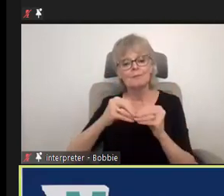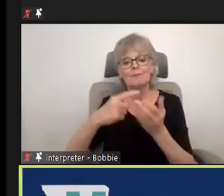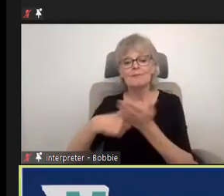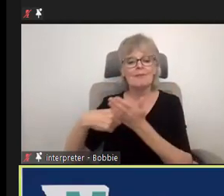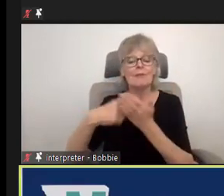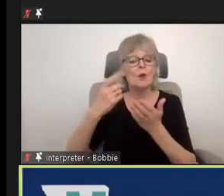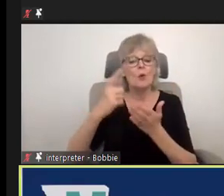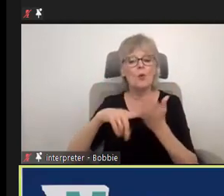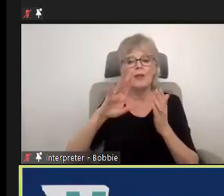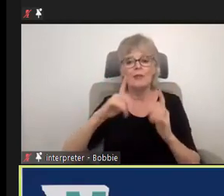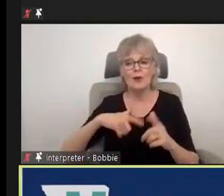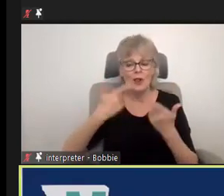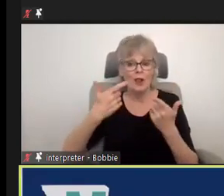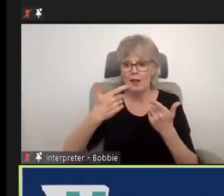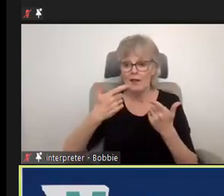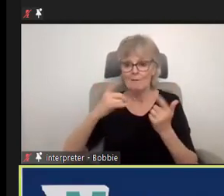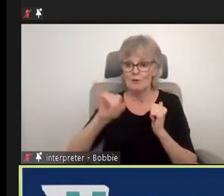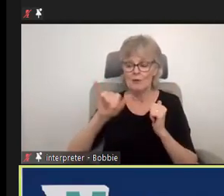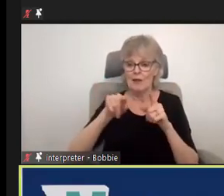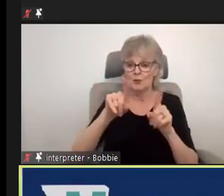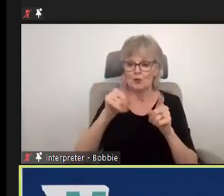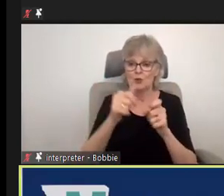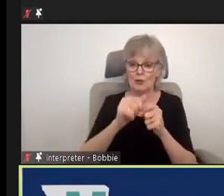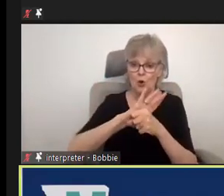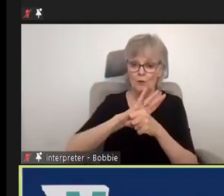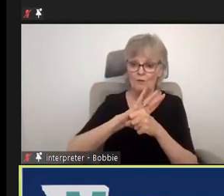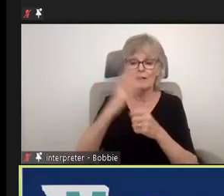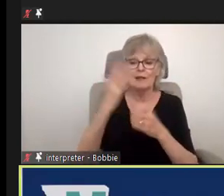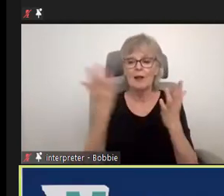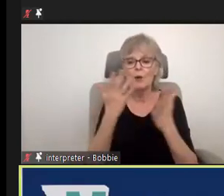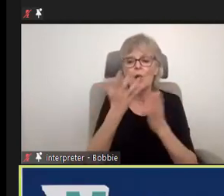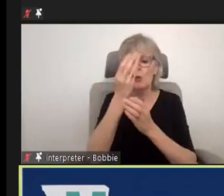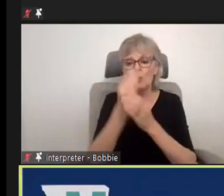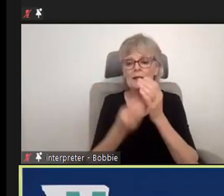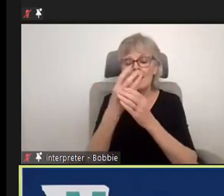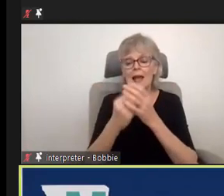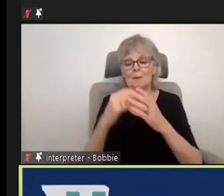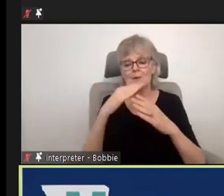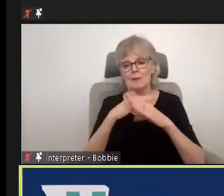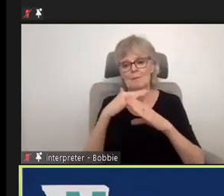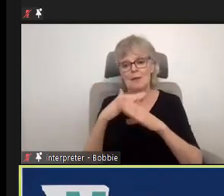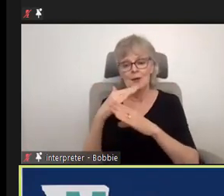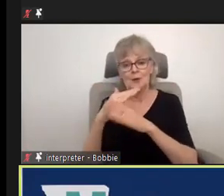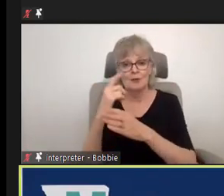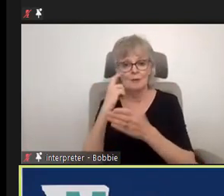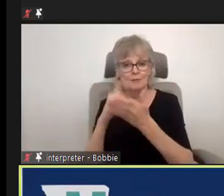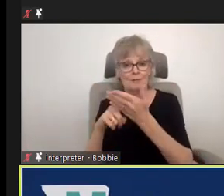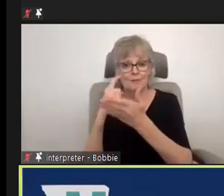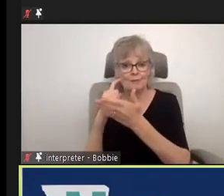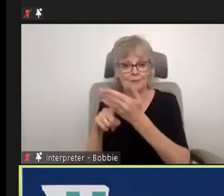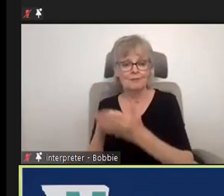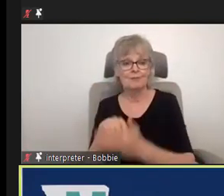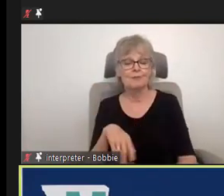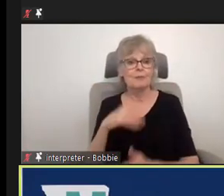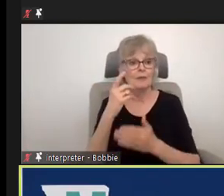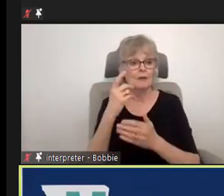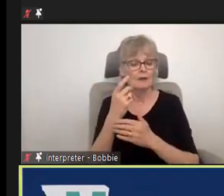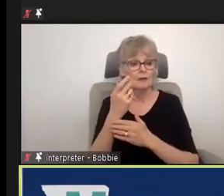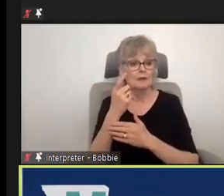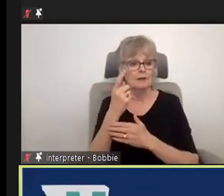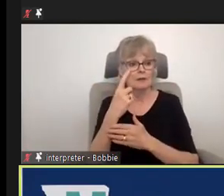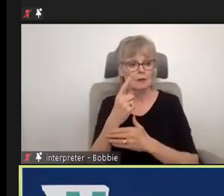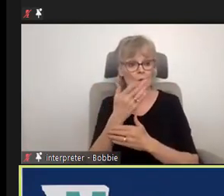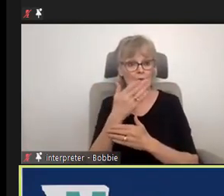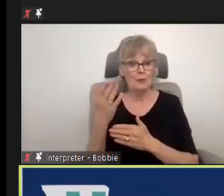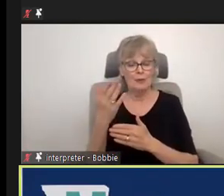were like with COVID and what were some of the gaps and barriers that they were seeing. Some of the things that came out of that, for